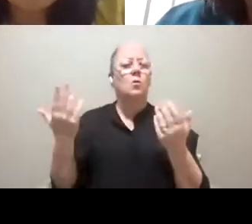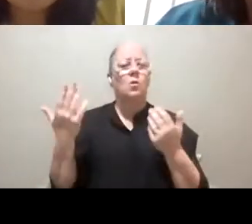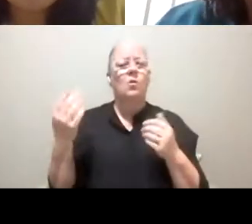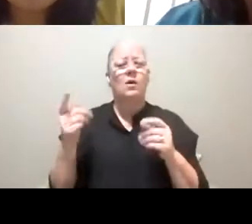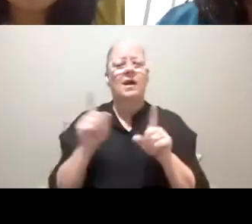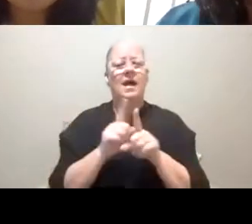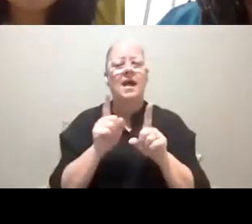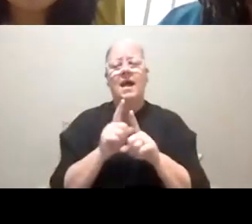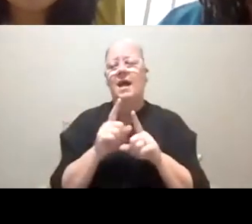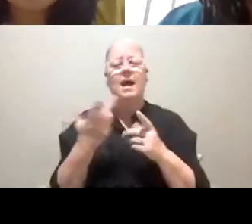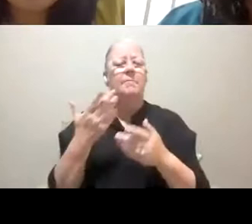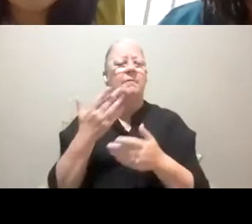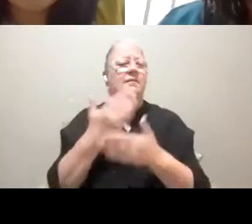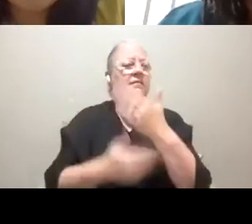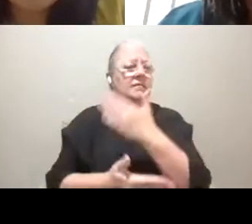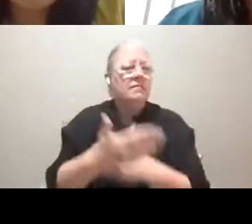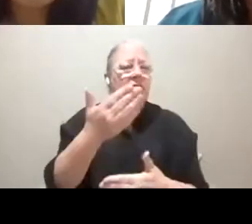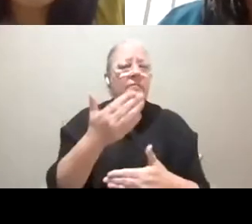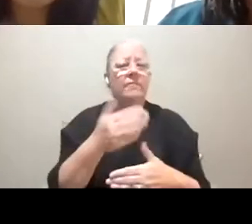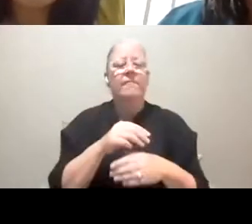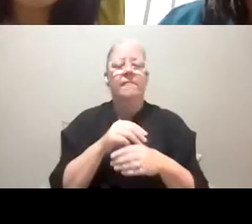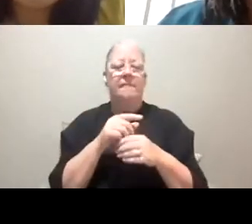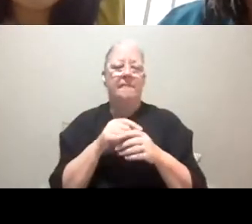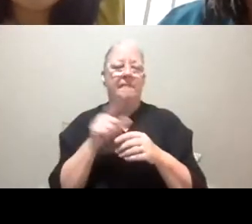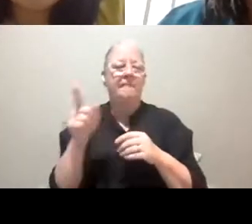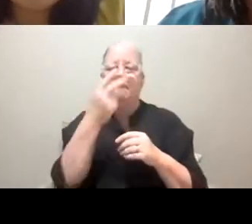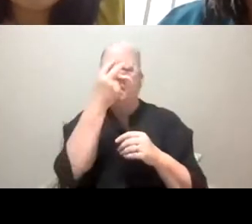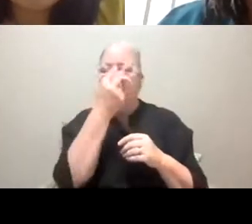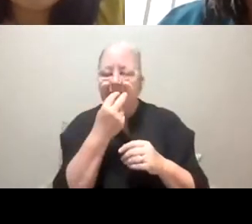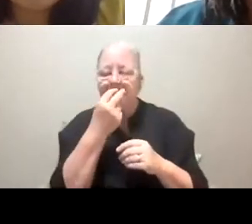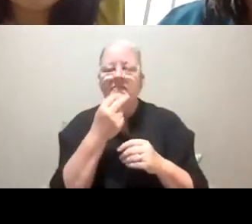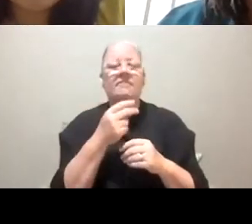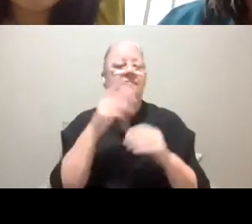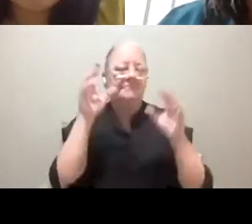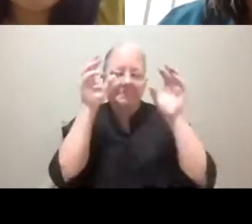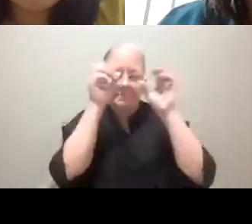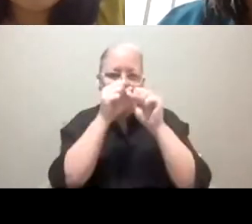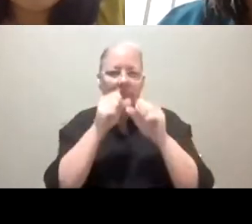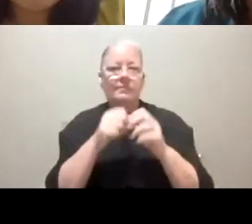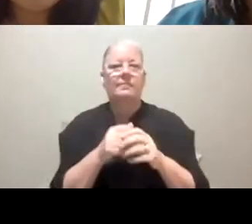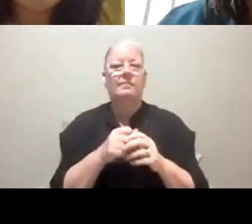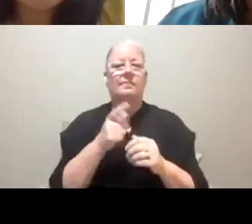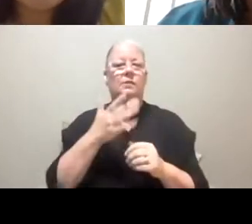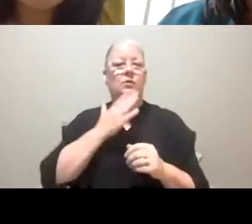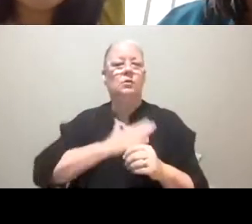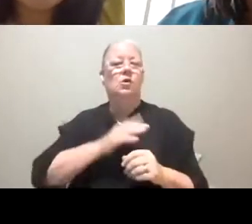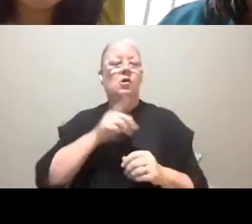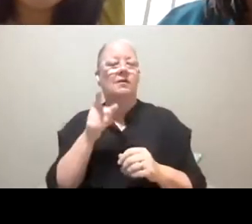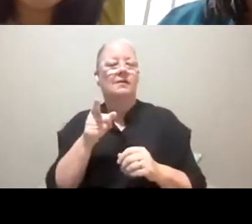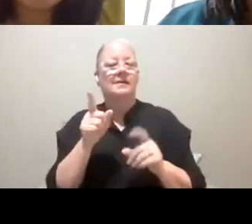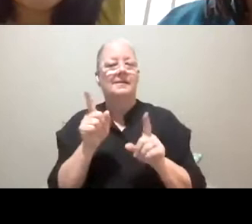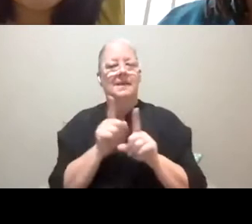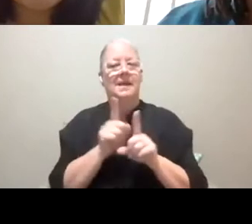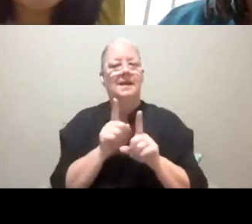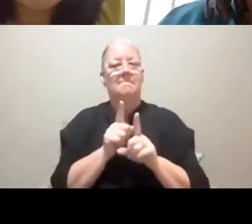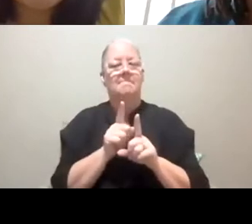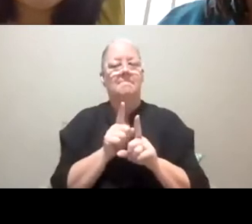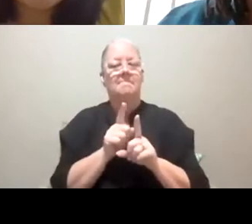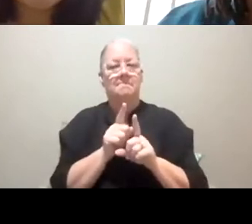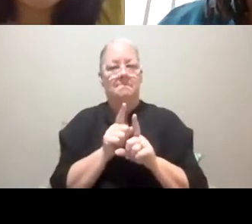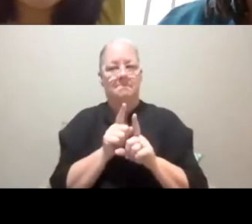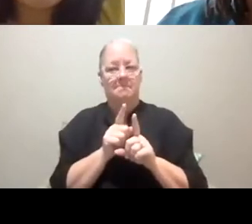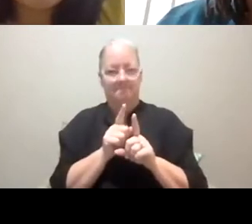awareness/information dissemination, and to utilize available reporting and feedback